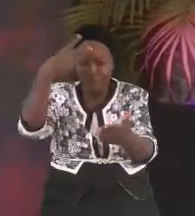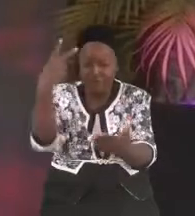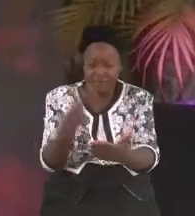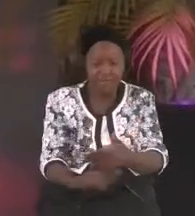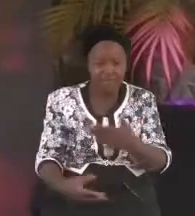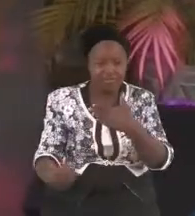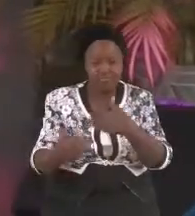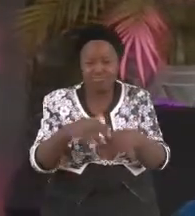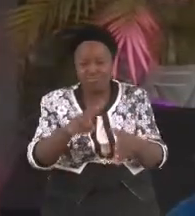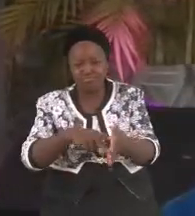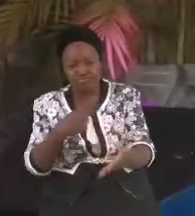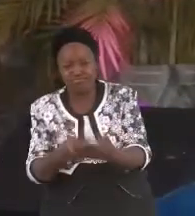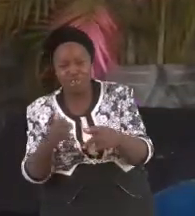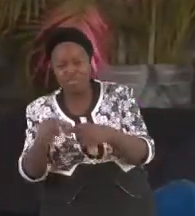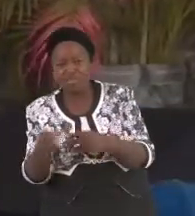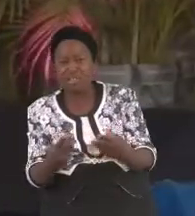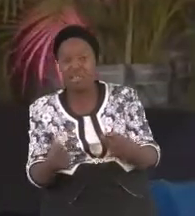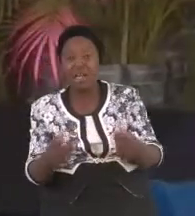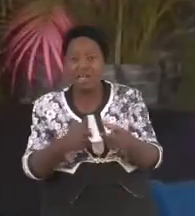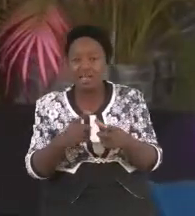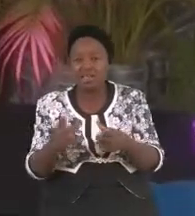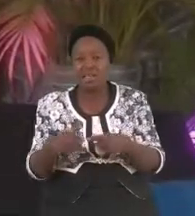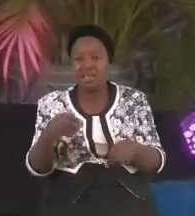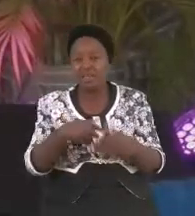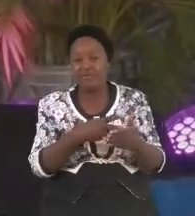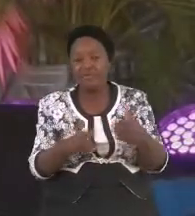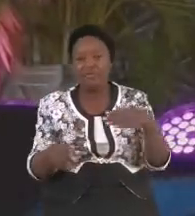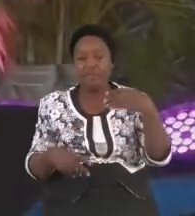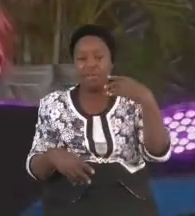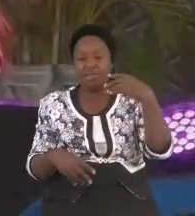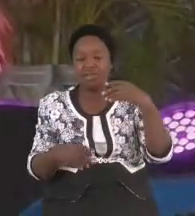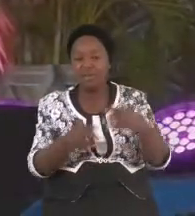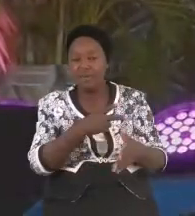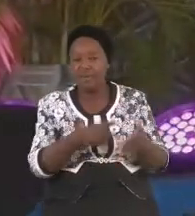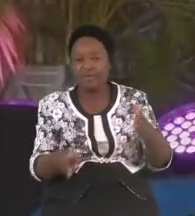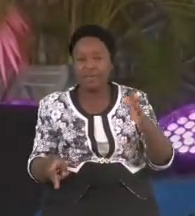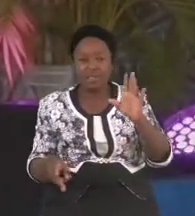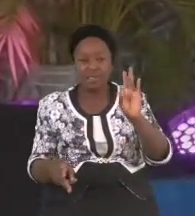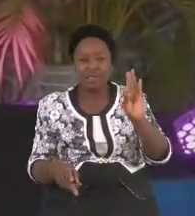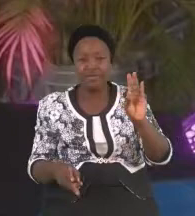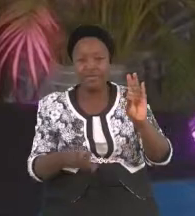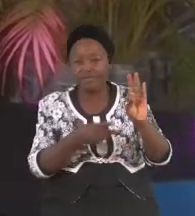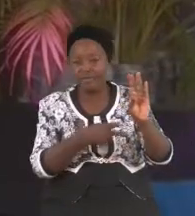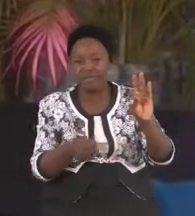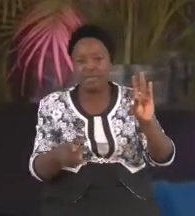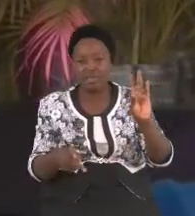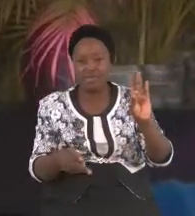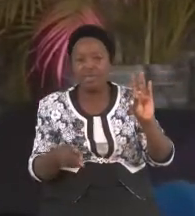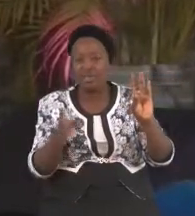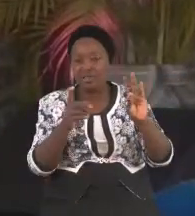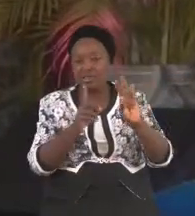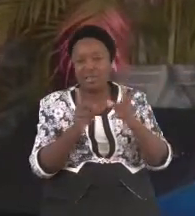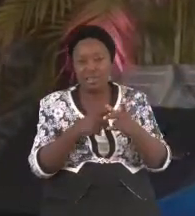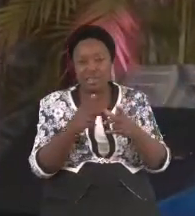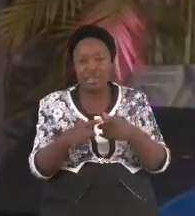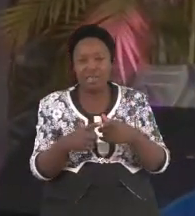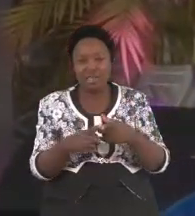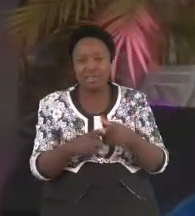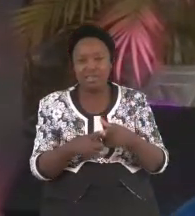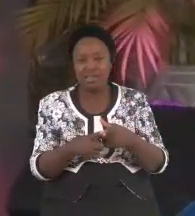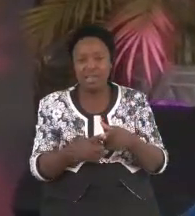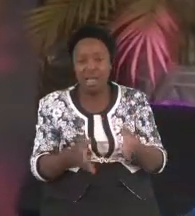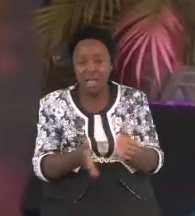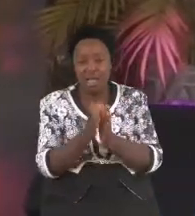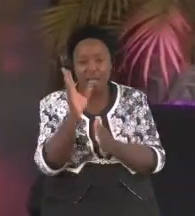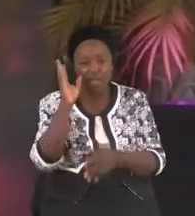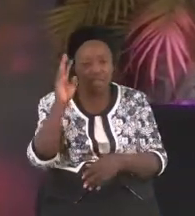to the ground. And then in verse 7, look at verse 7. Then asked he them again,